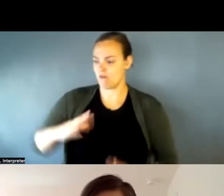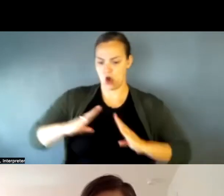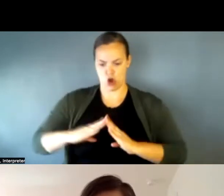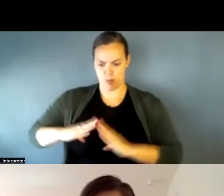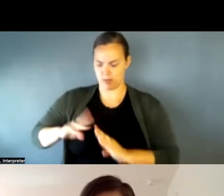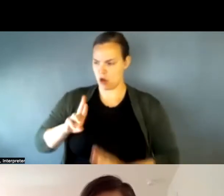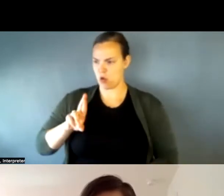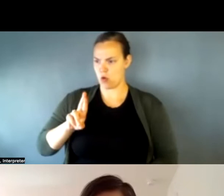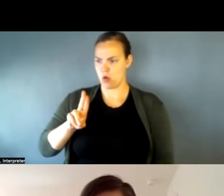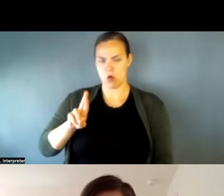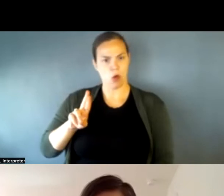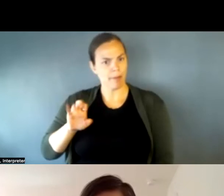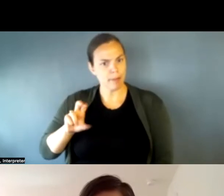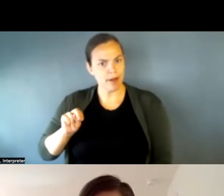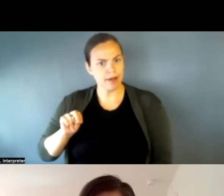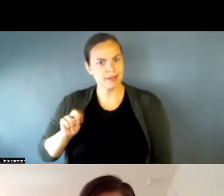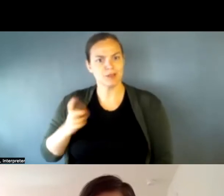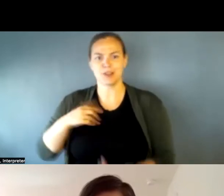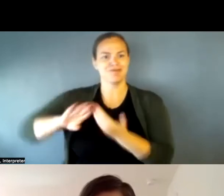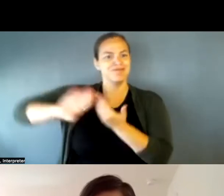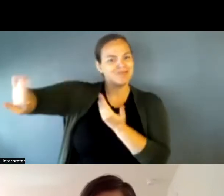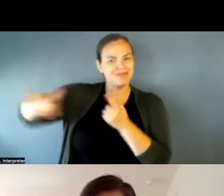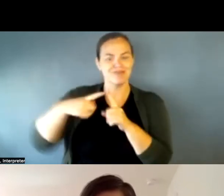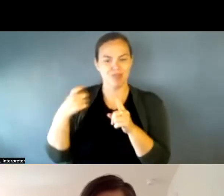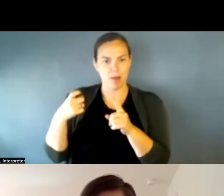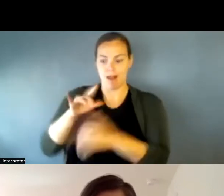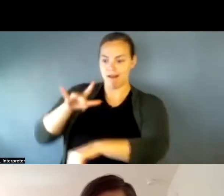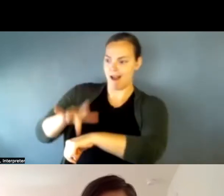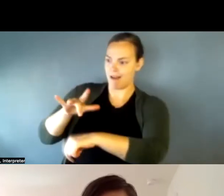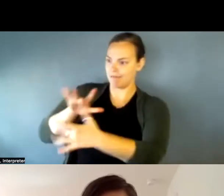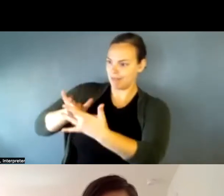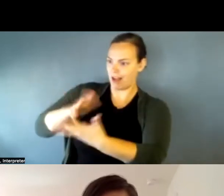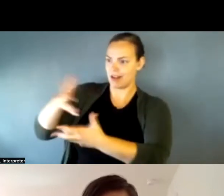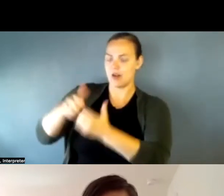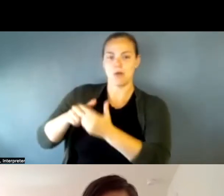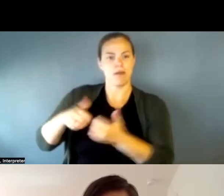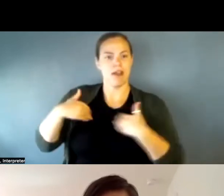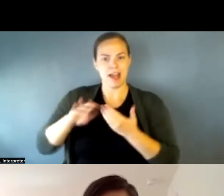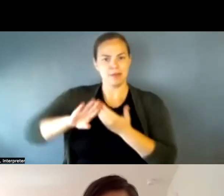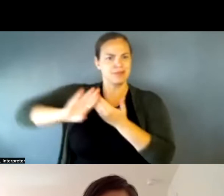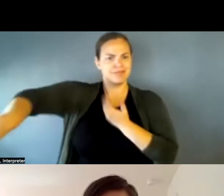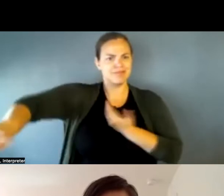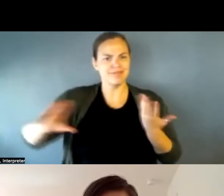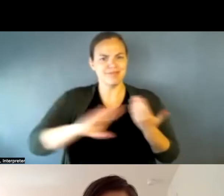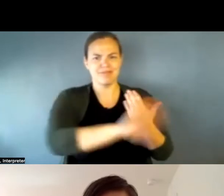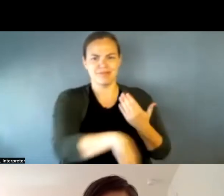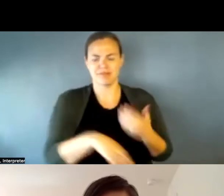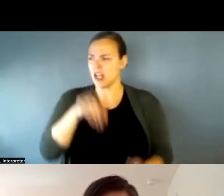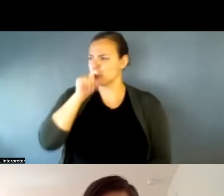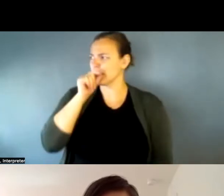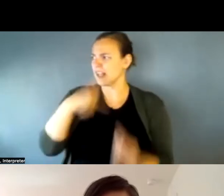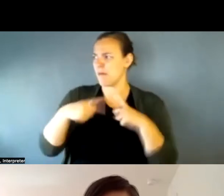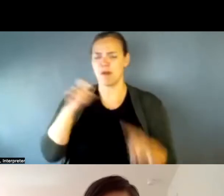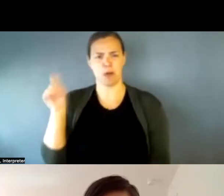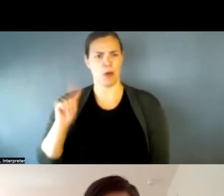like obviously the distance from animals, the actual like contact with animals is so mediated. So where does that chicken actually come from,